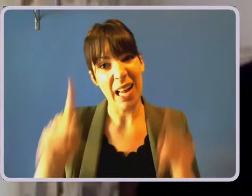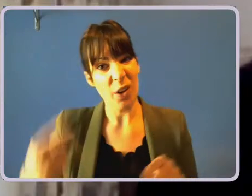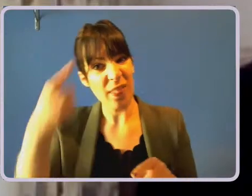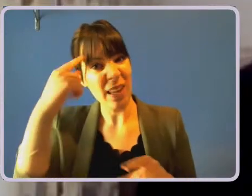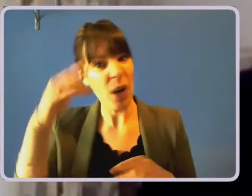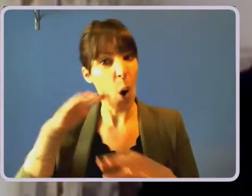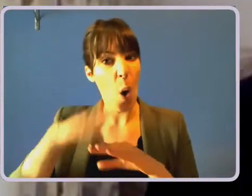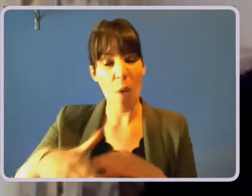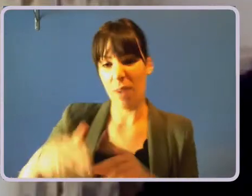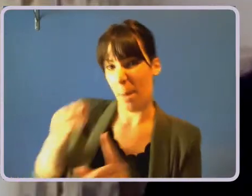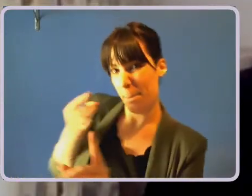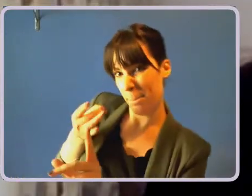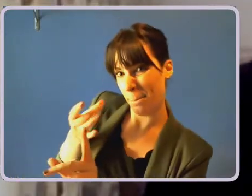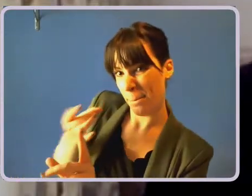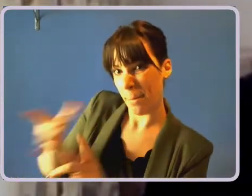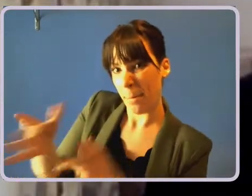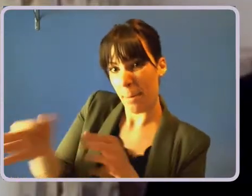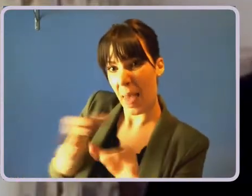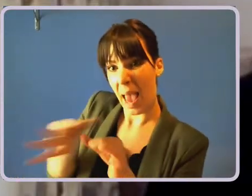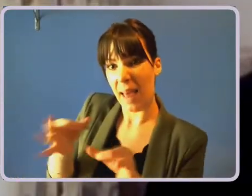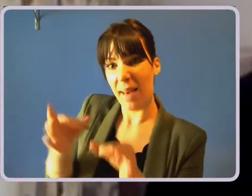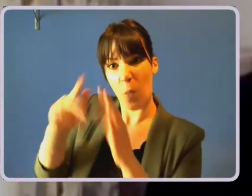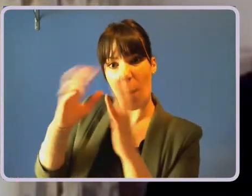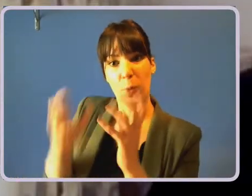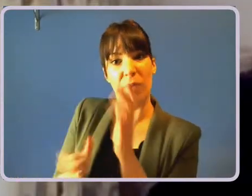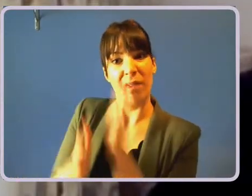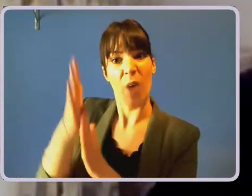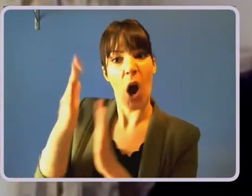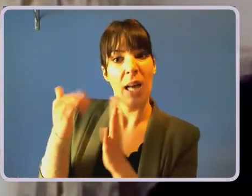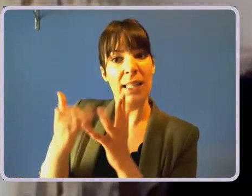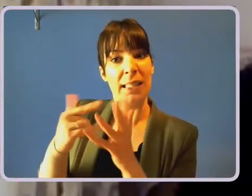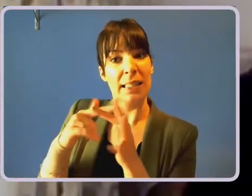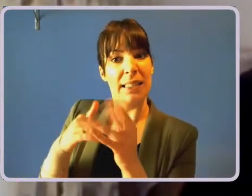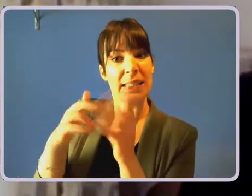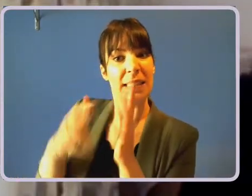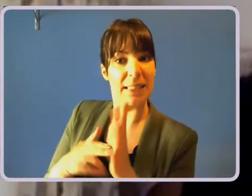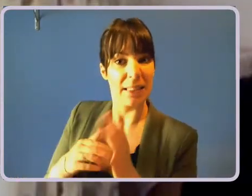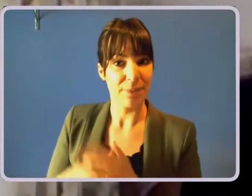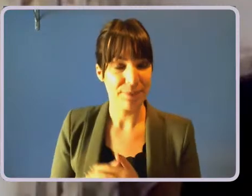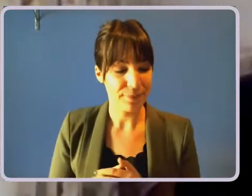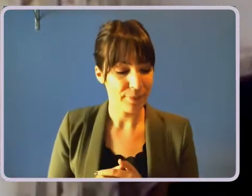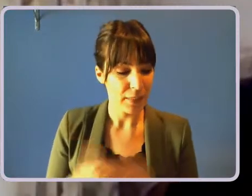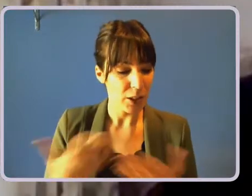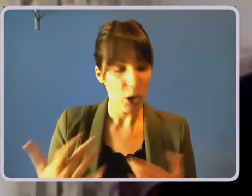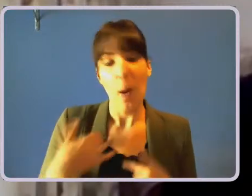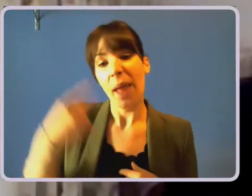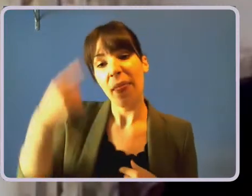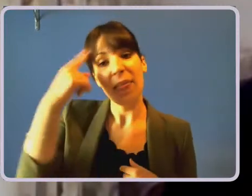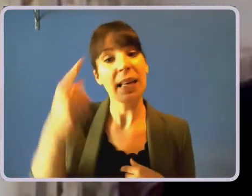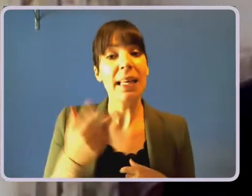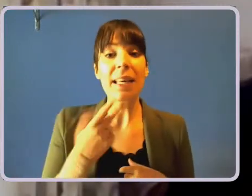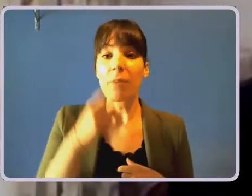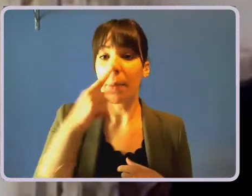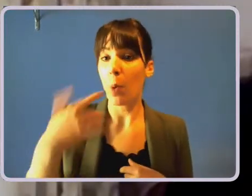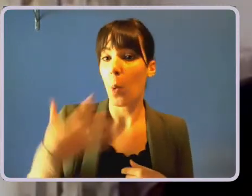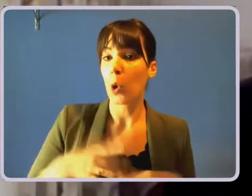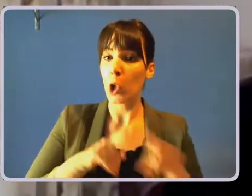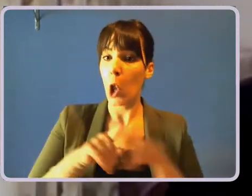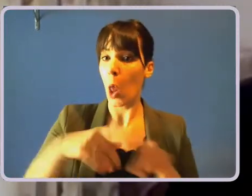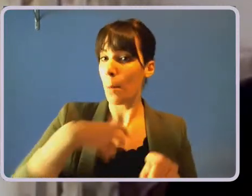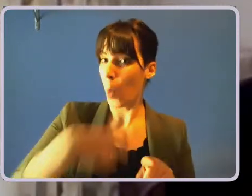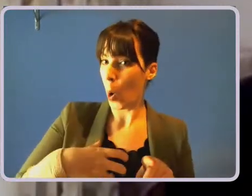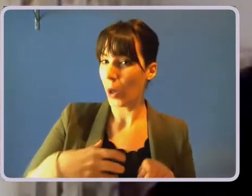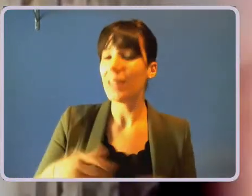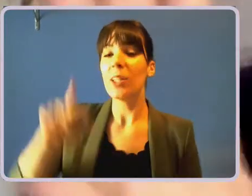I'm feeling that if people want to learn more, from the 11th of September, they can jump on